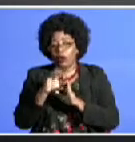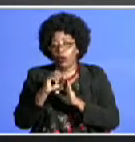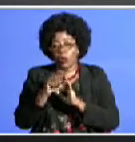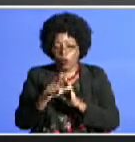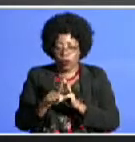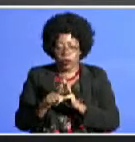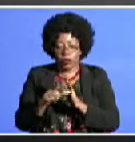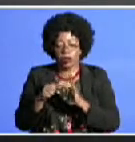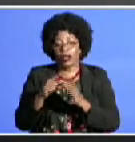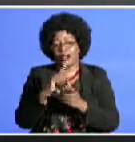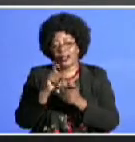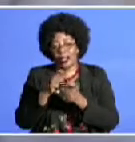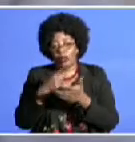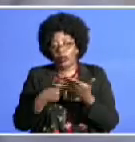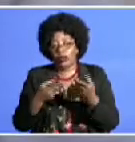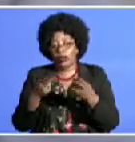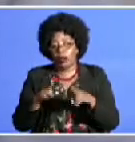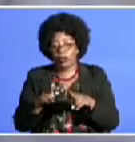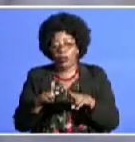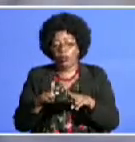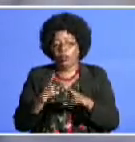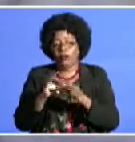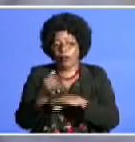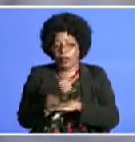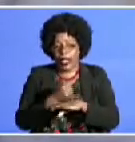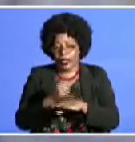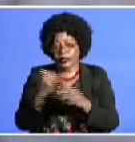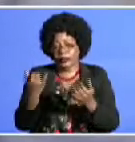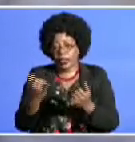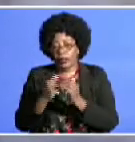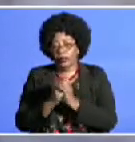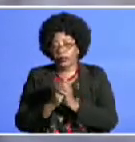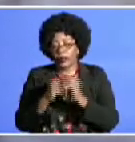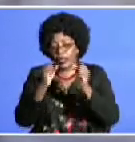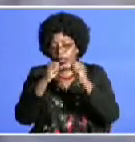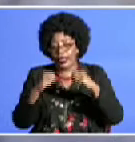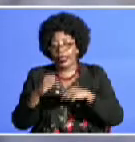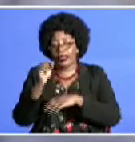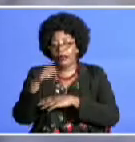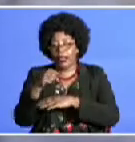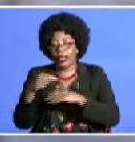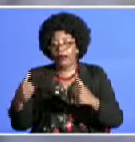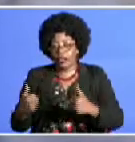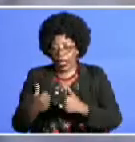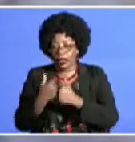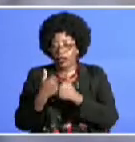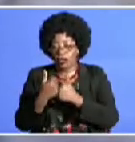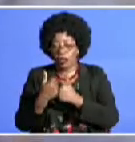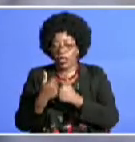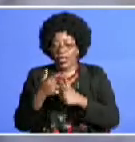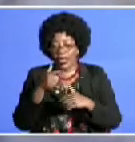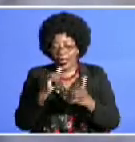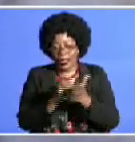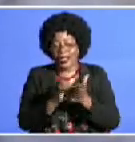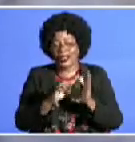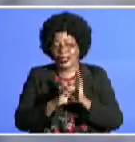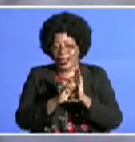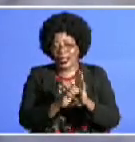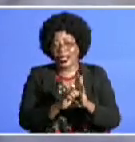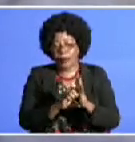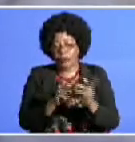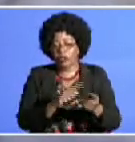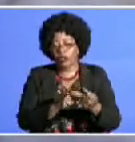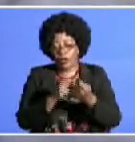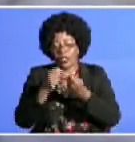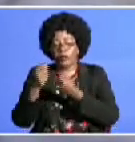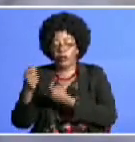Islands. I think our system has its challenges, and in that instance, I think transportation